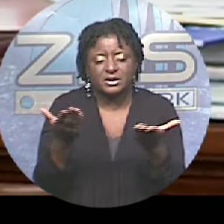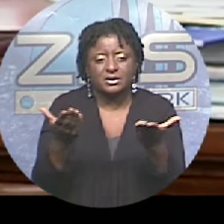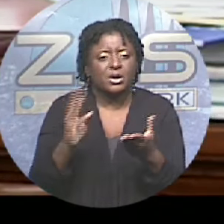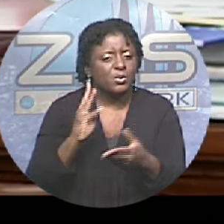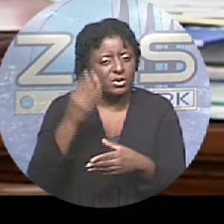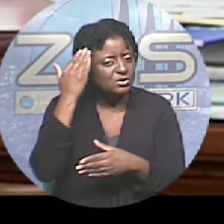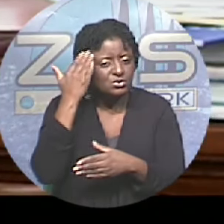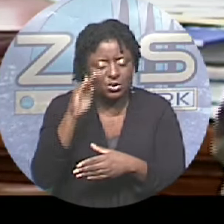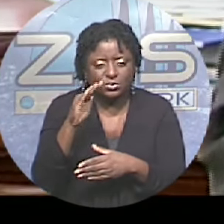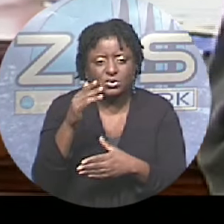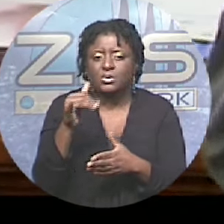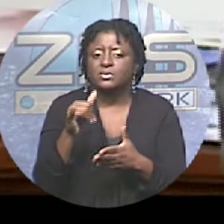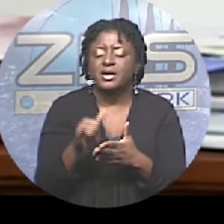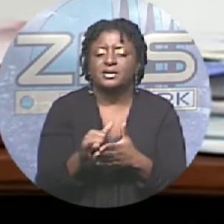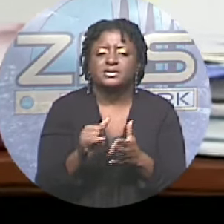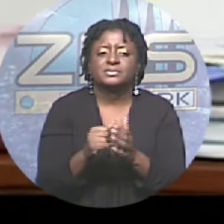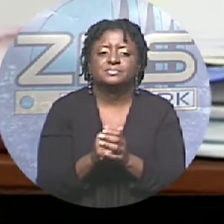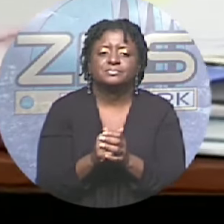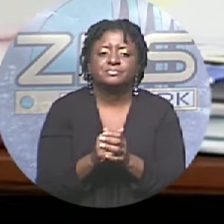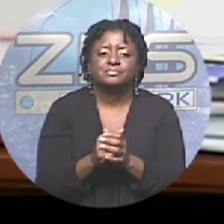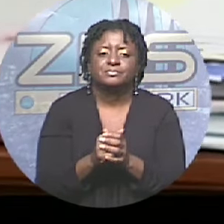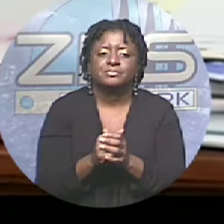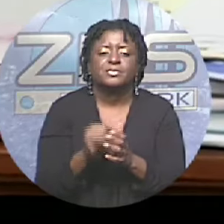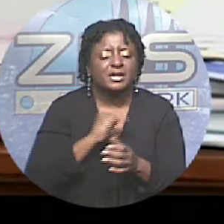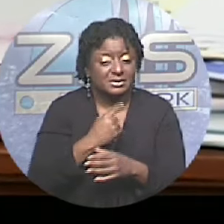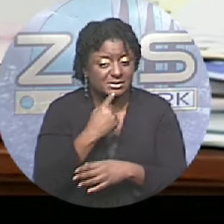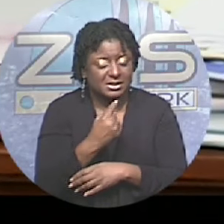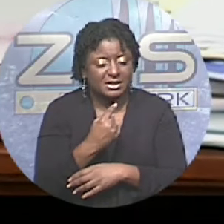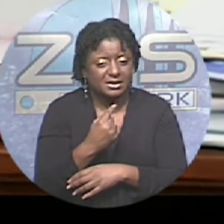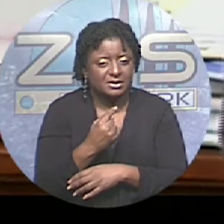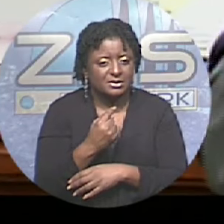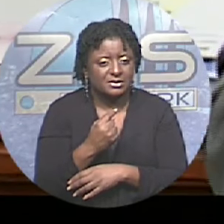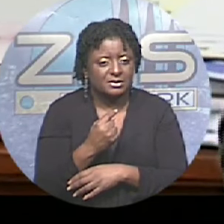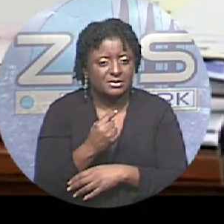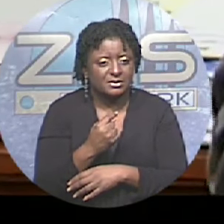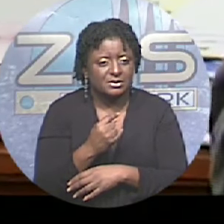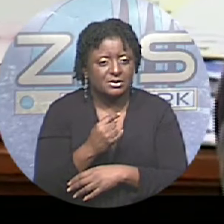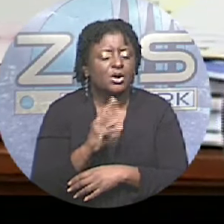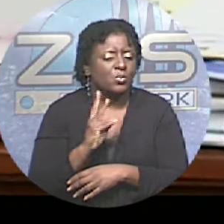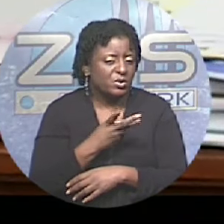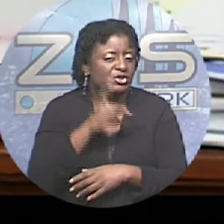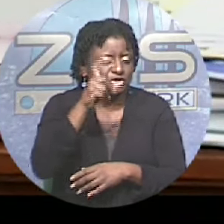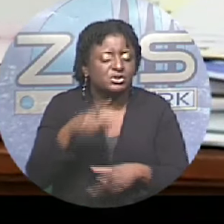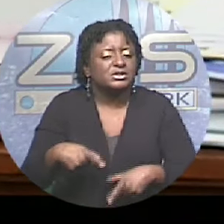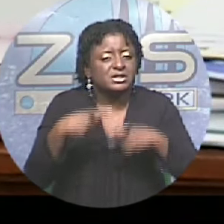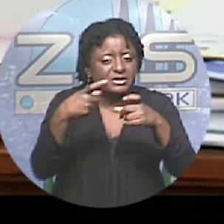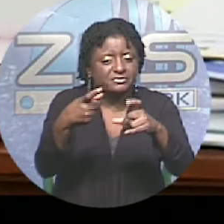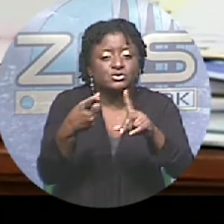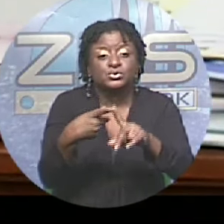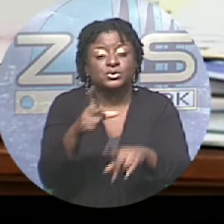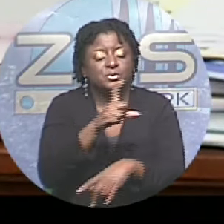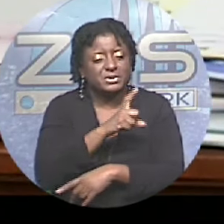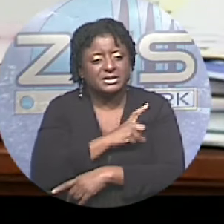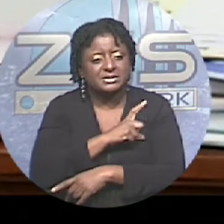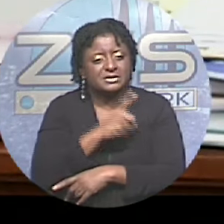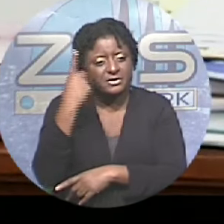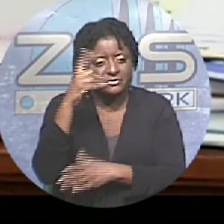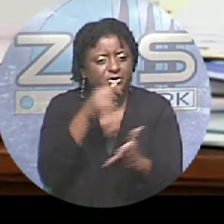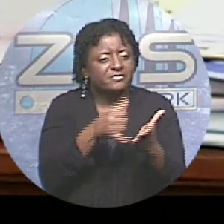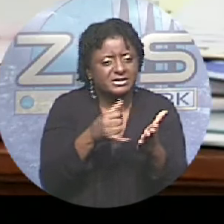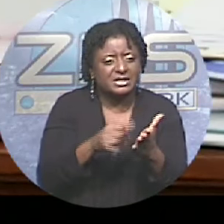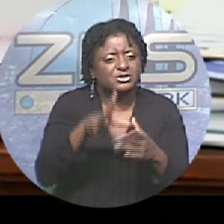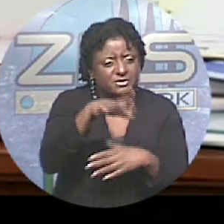that. I said that we should, and I think we should hand it over to this for investigation. And let us try